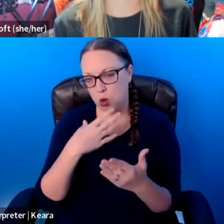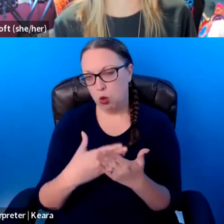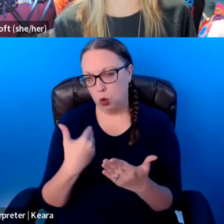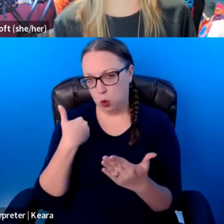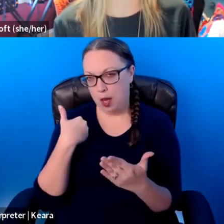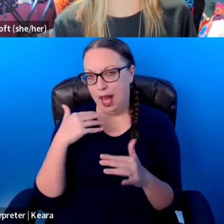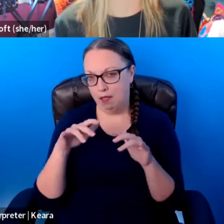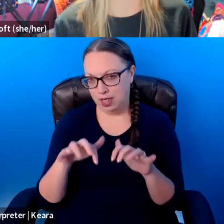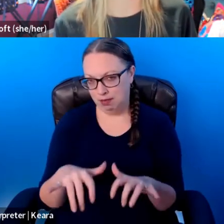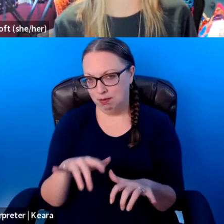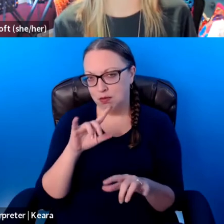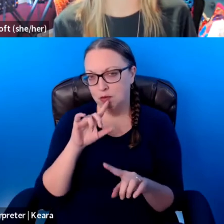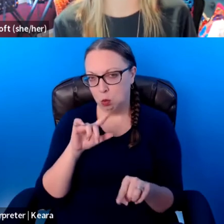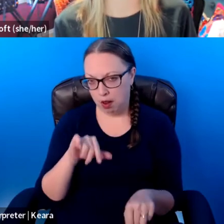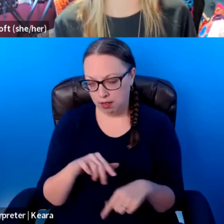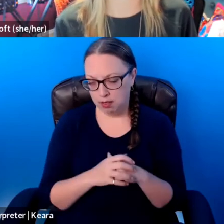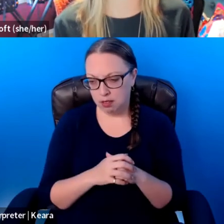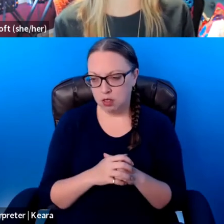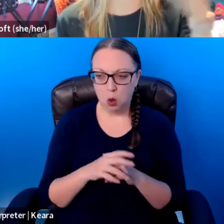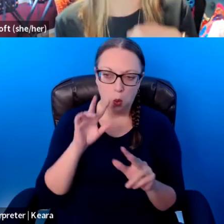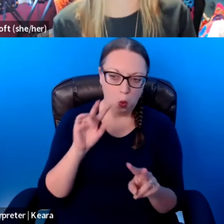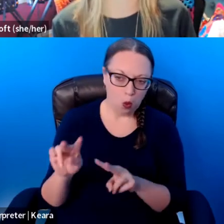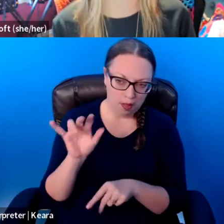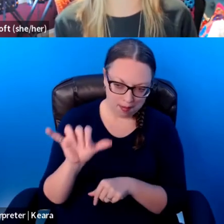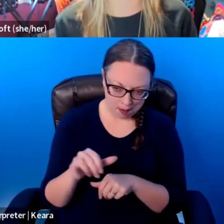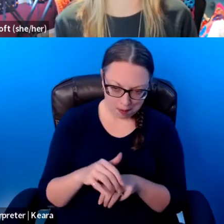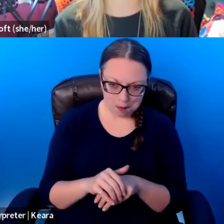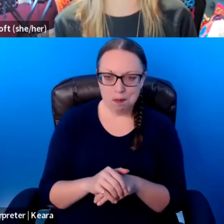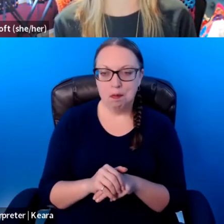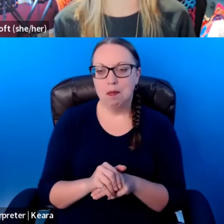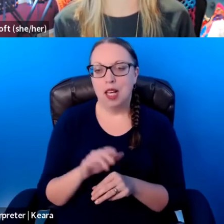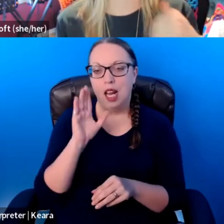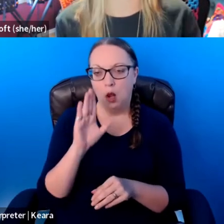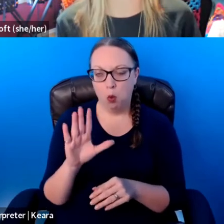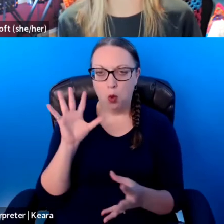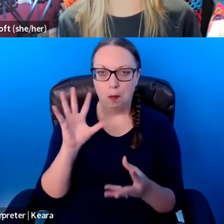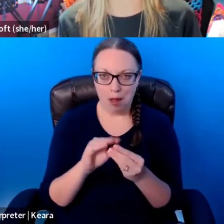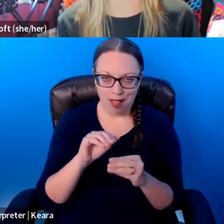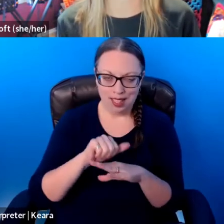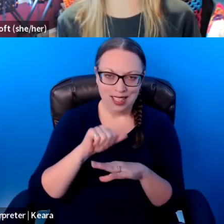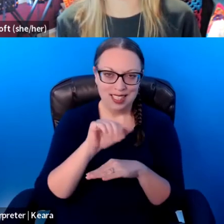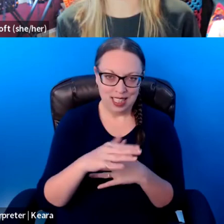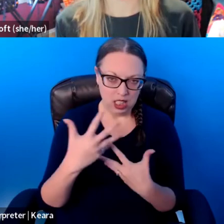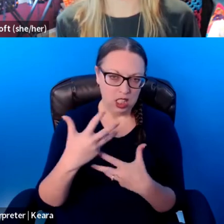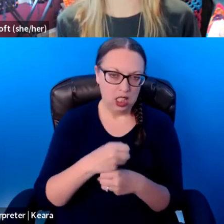So please do check out chat for that, folks, if you'd like, and they'll be in the summary later on as